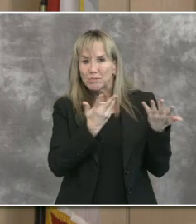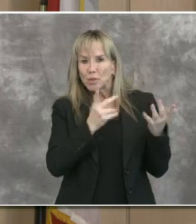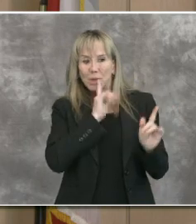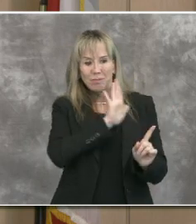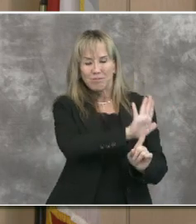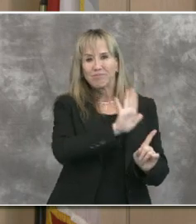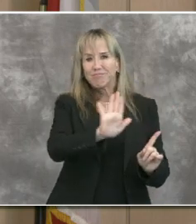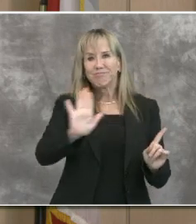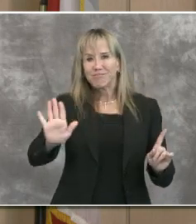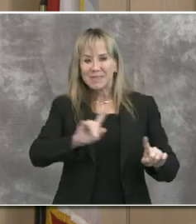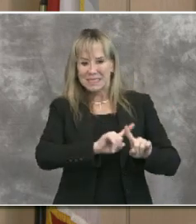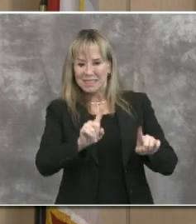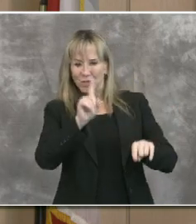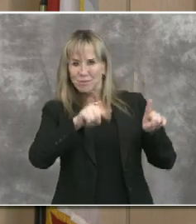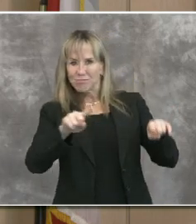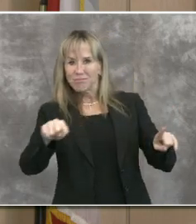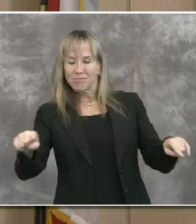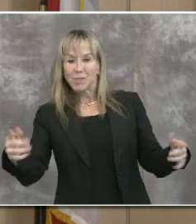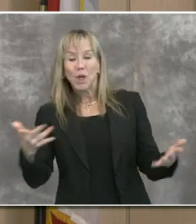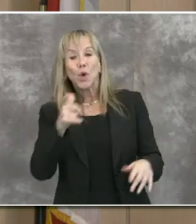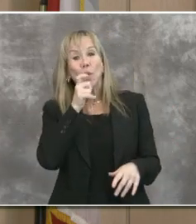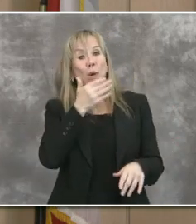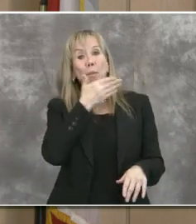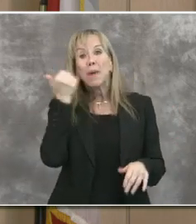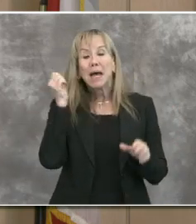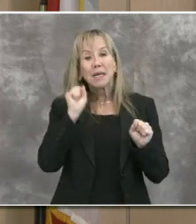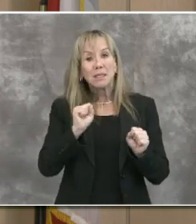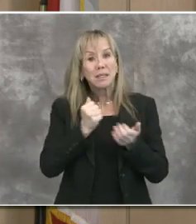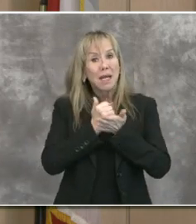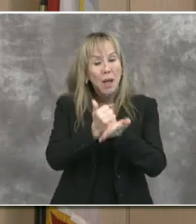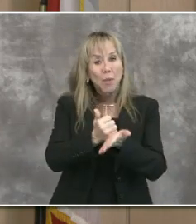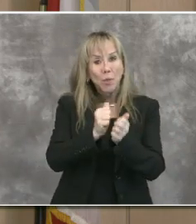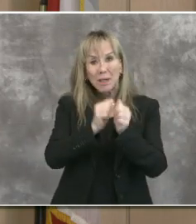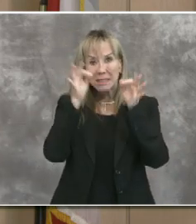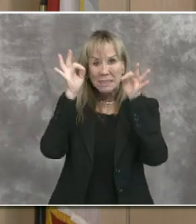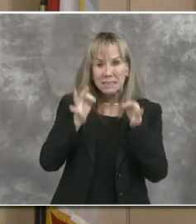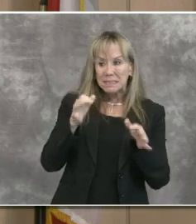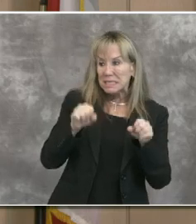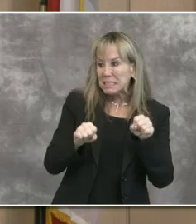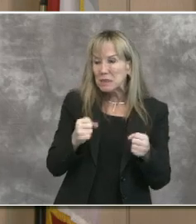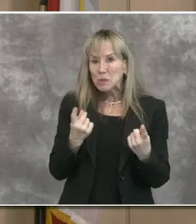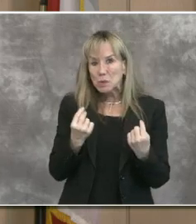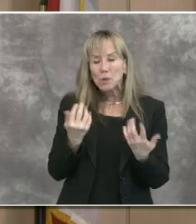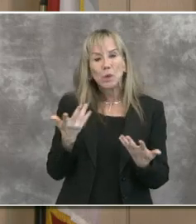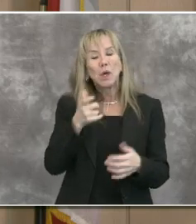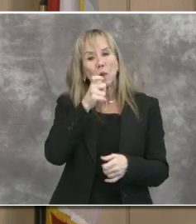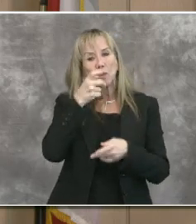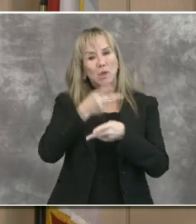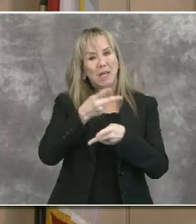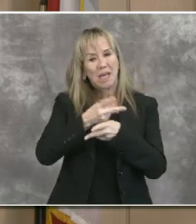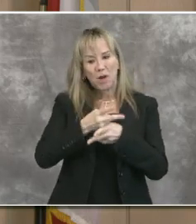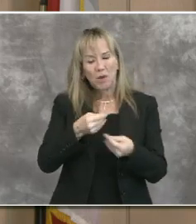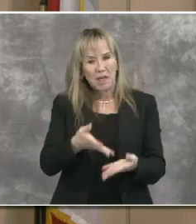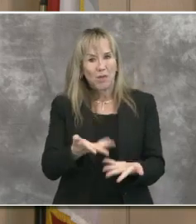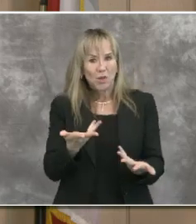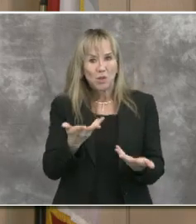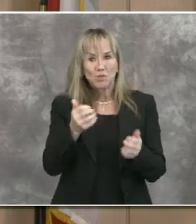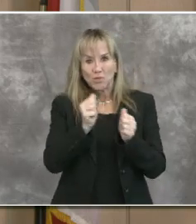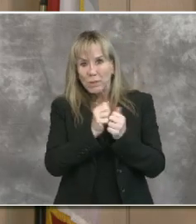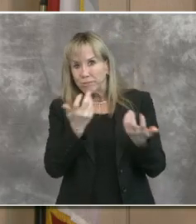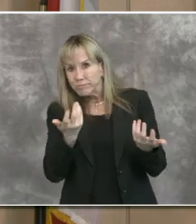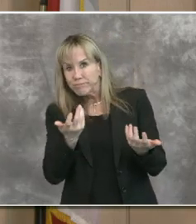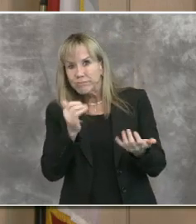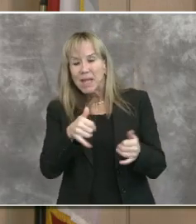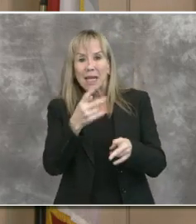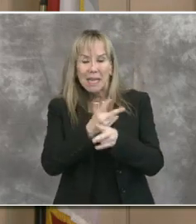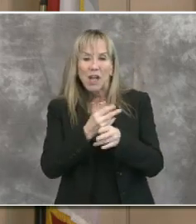person. And the best person to be able to help you with those kinds of decisions is the caregiver that's involved with the care of your